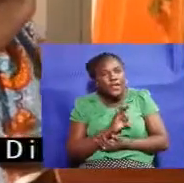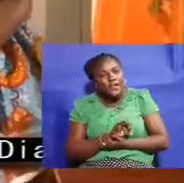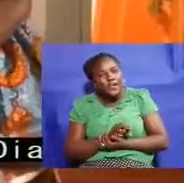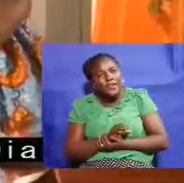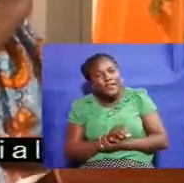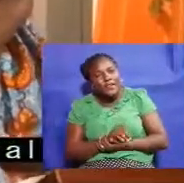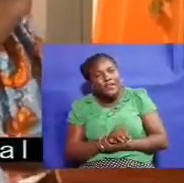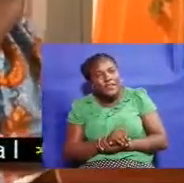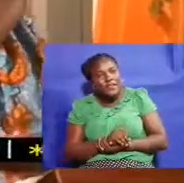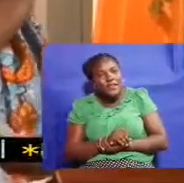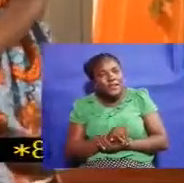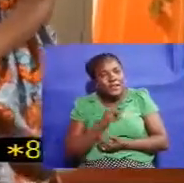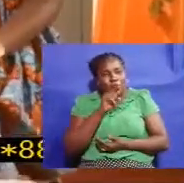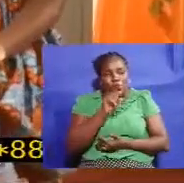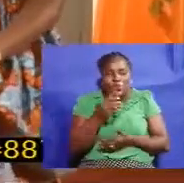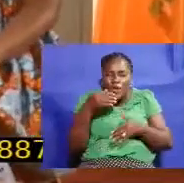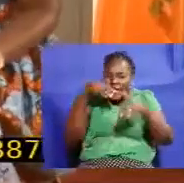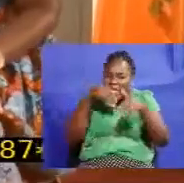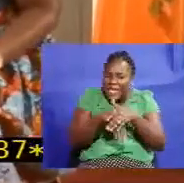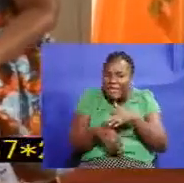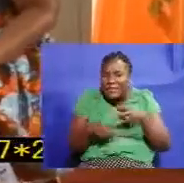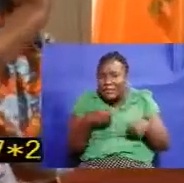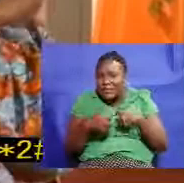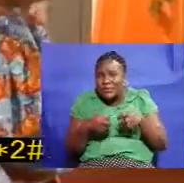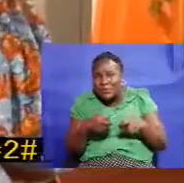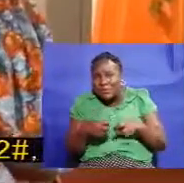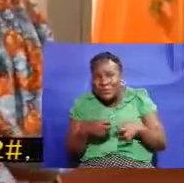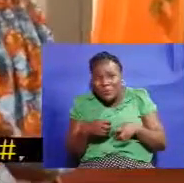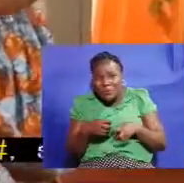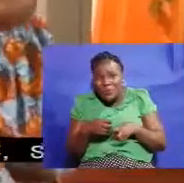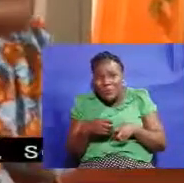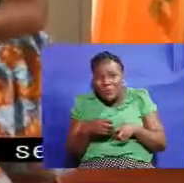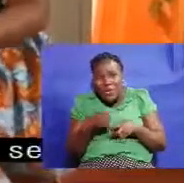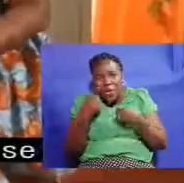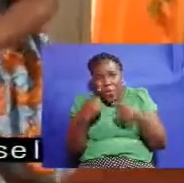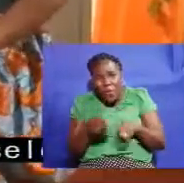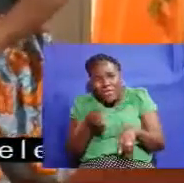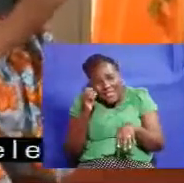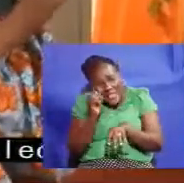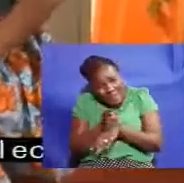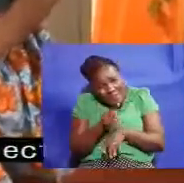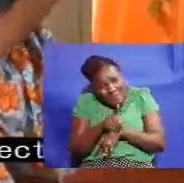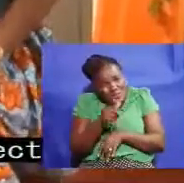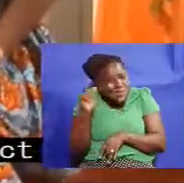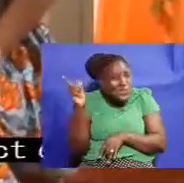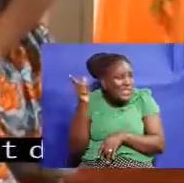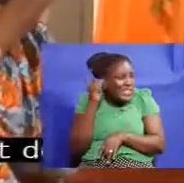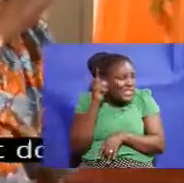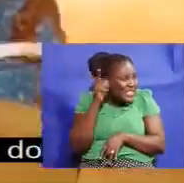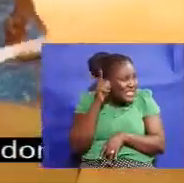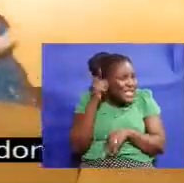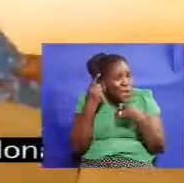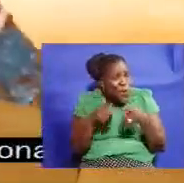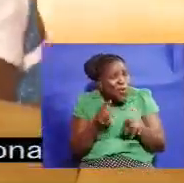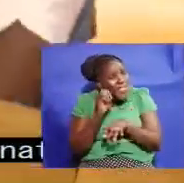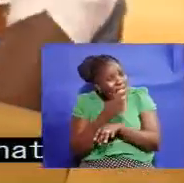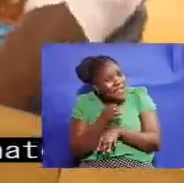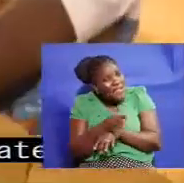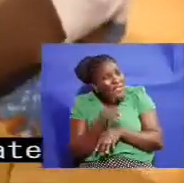you for? Tell you, tell. She in pain you fussy. What you for? Nanta, ekwantaz, insat.